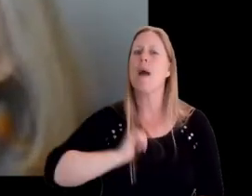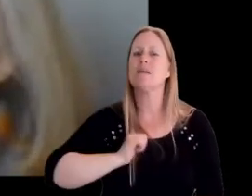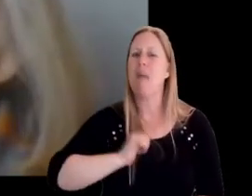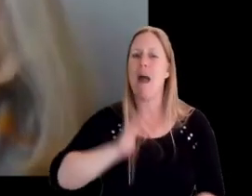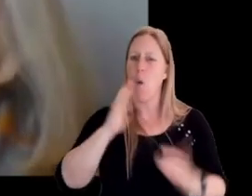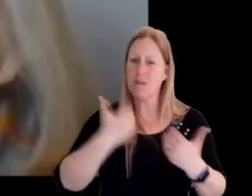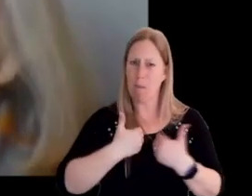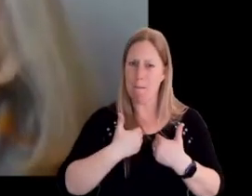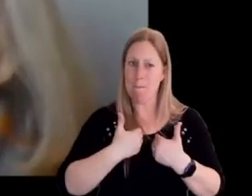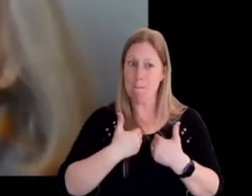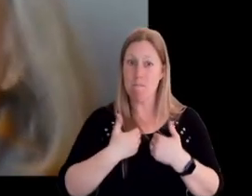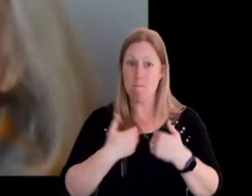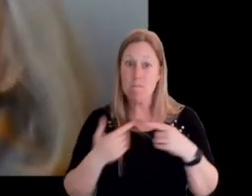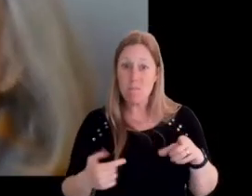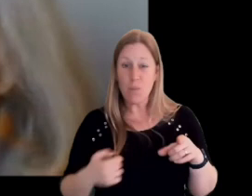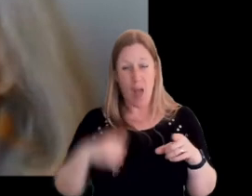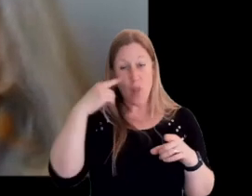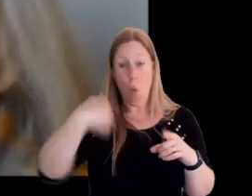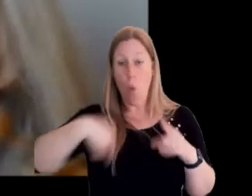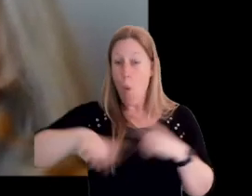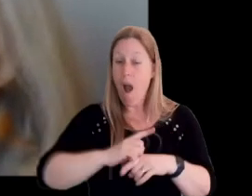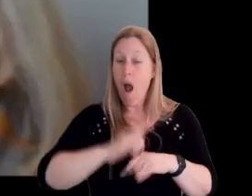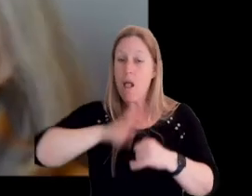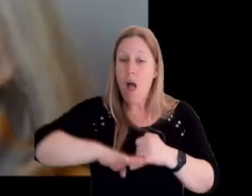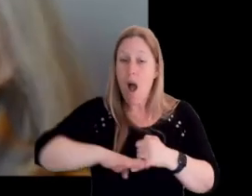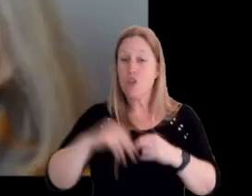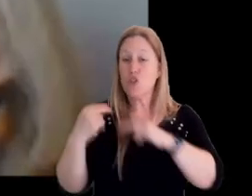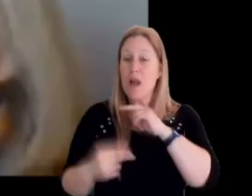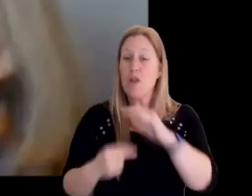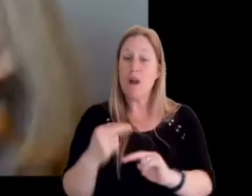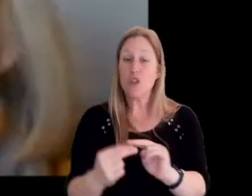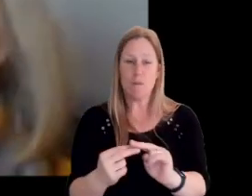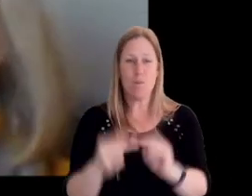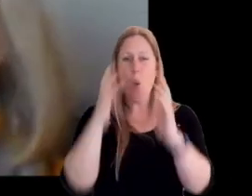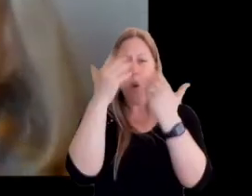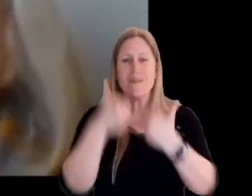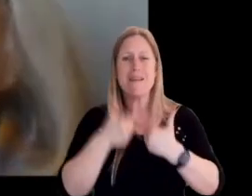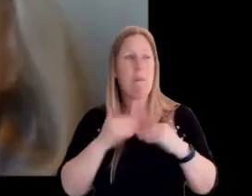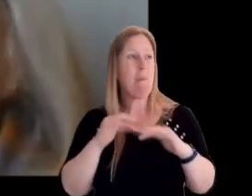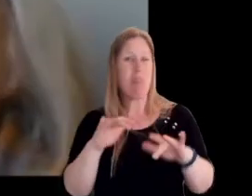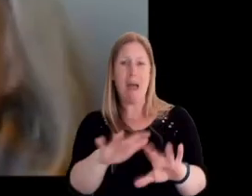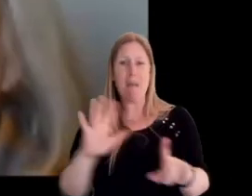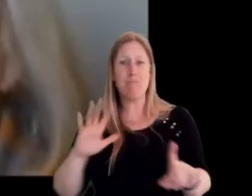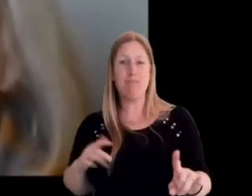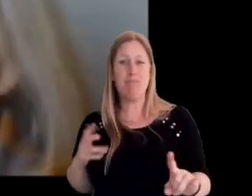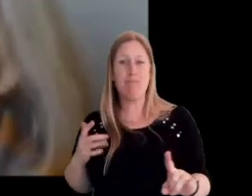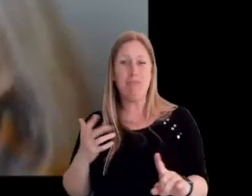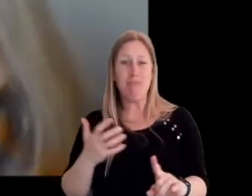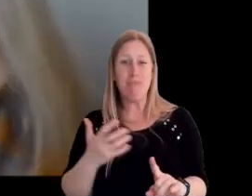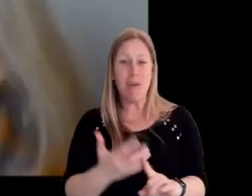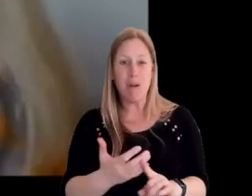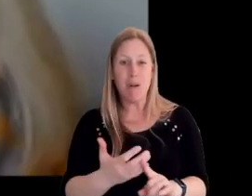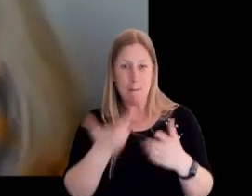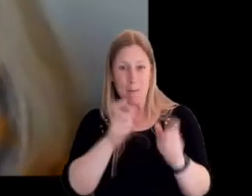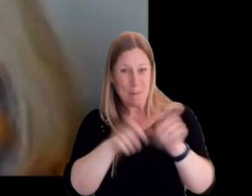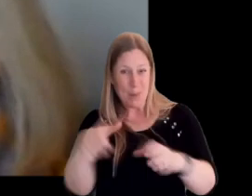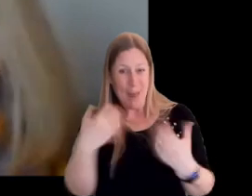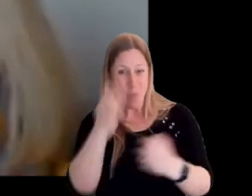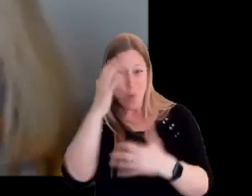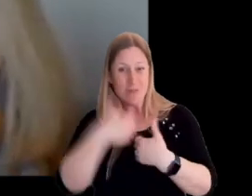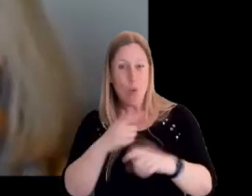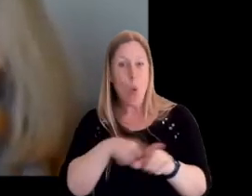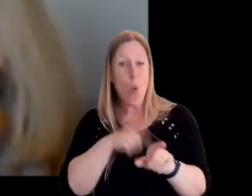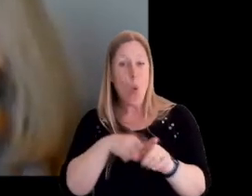generation. And I think we are the last generation. Autism's always been here. People have always been